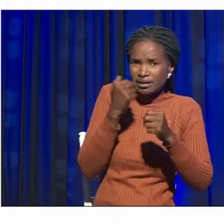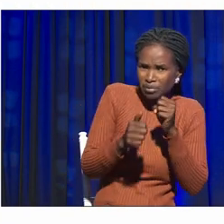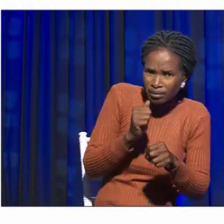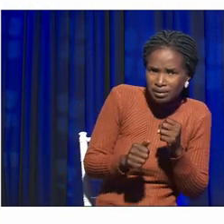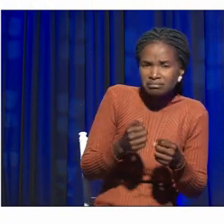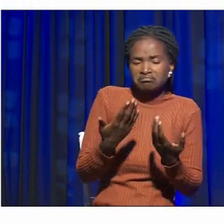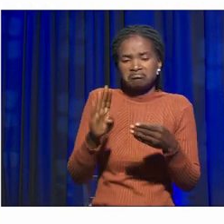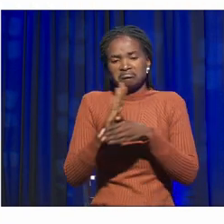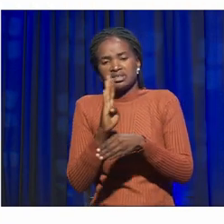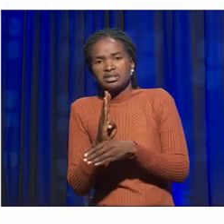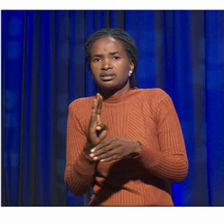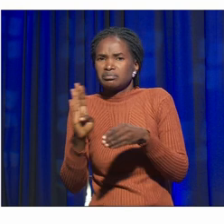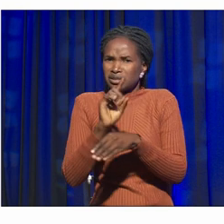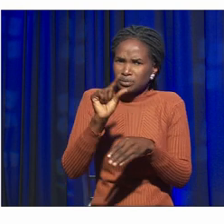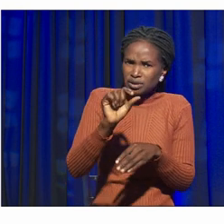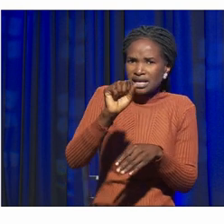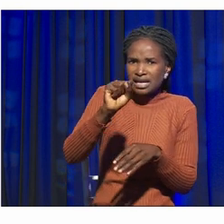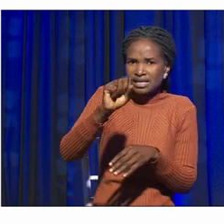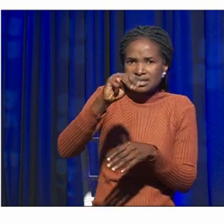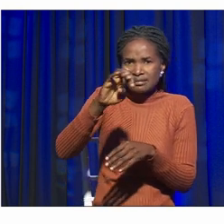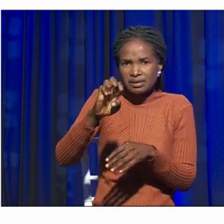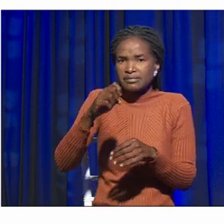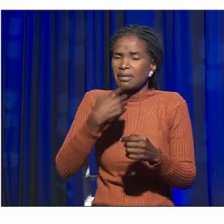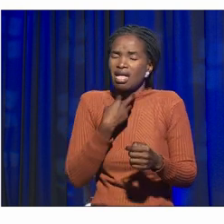business, as an SME in this case. Yes.